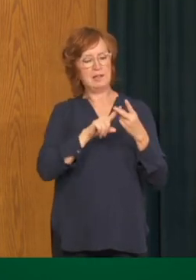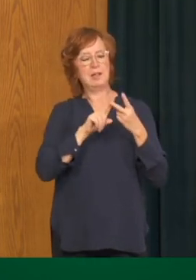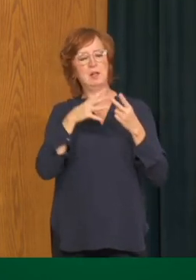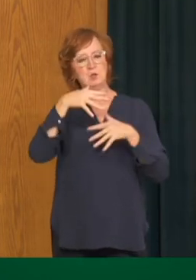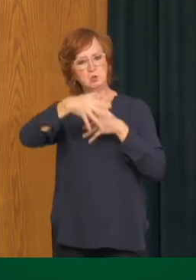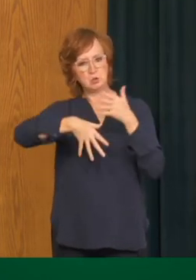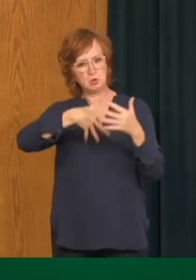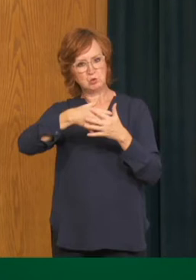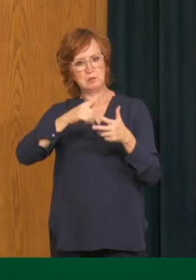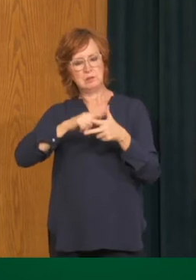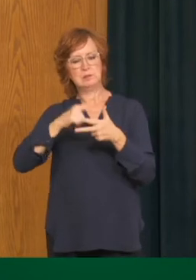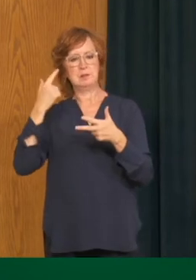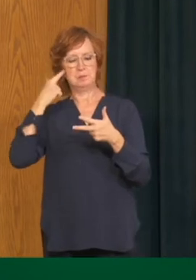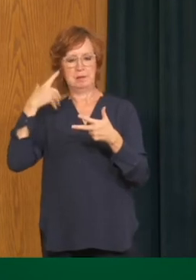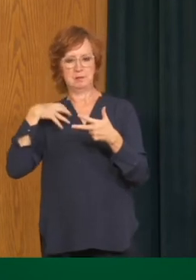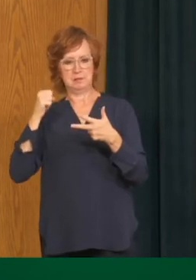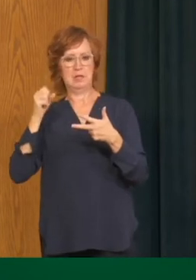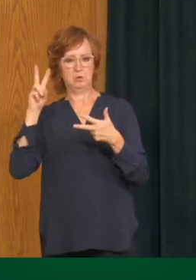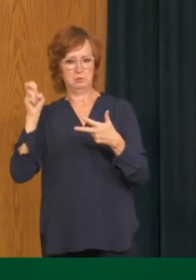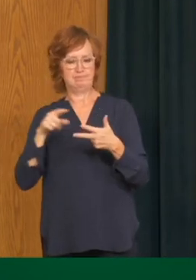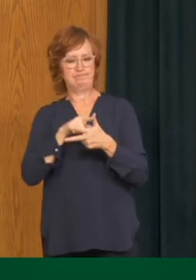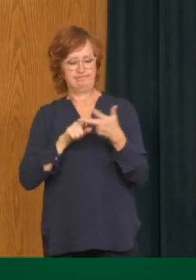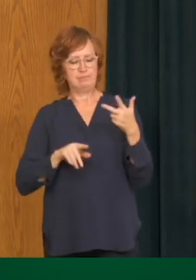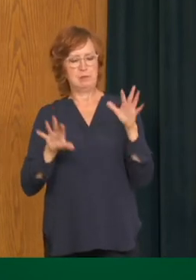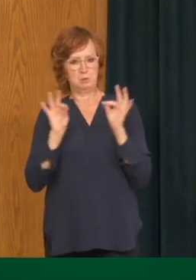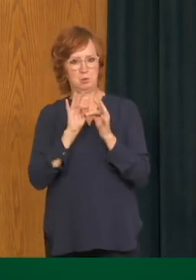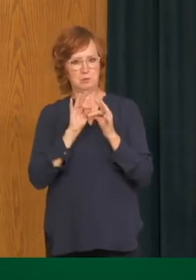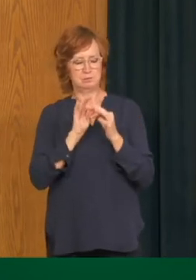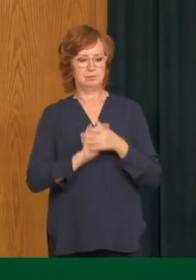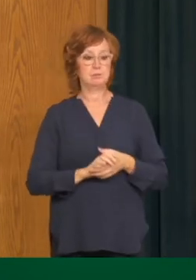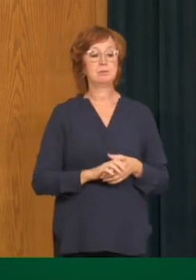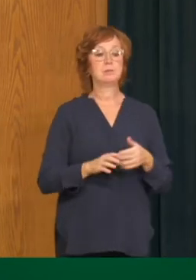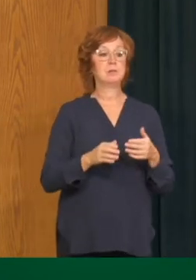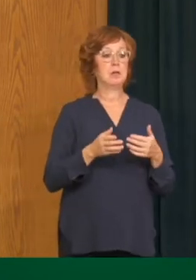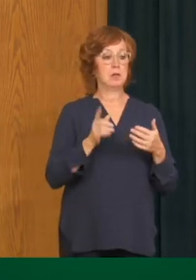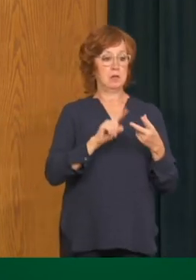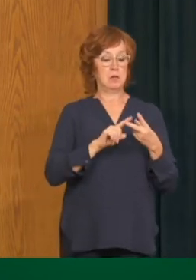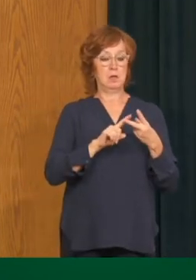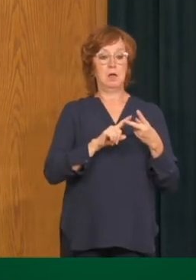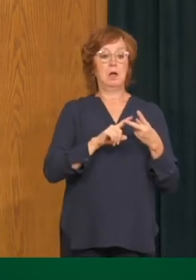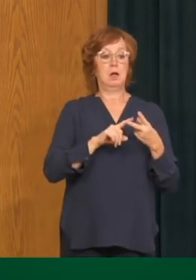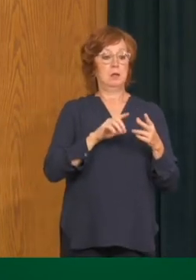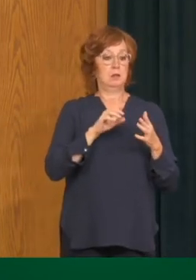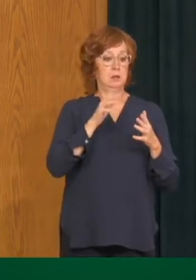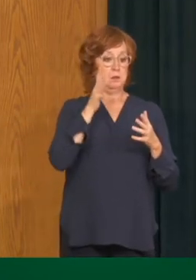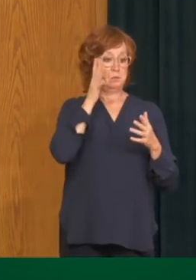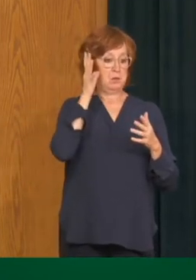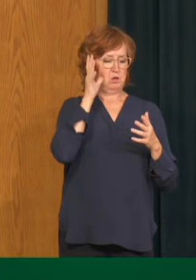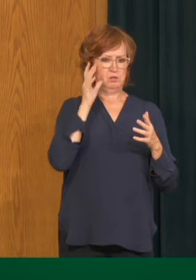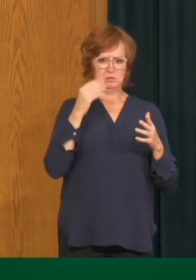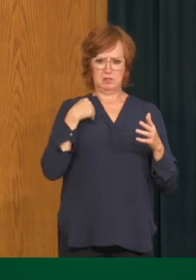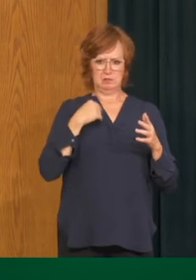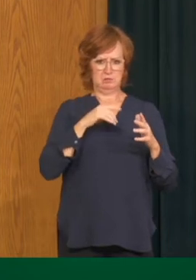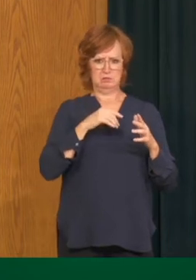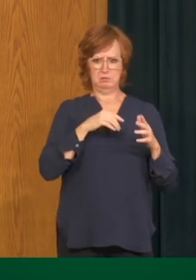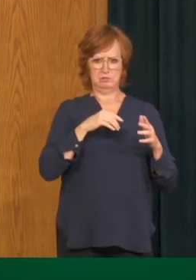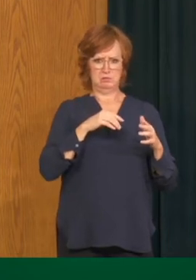then parents have children in various grades. We've had children in daycare